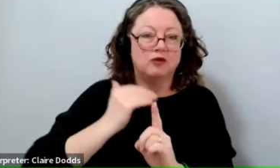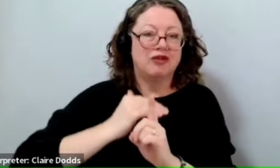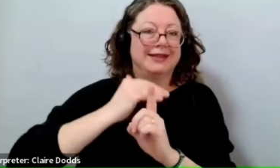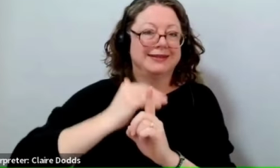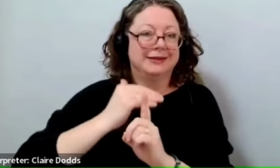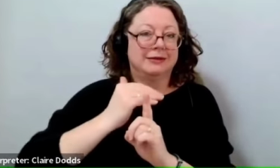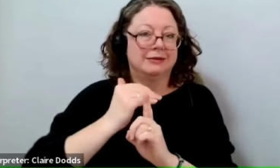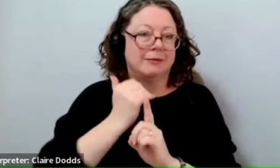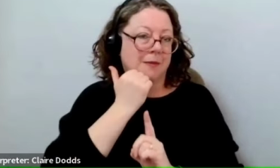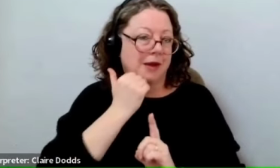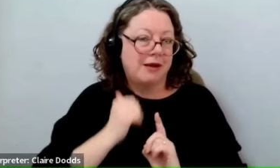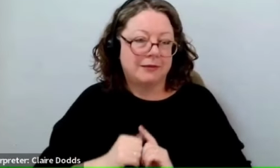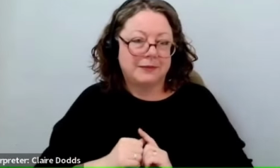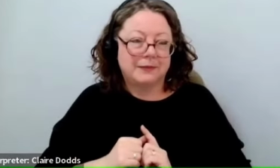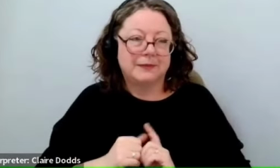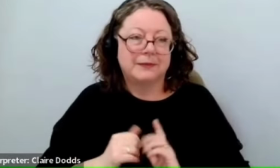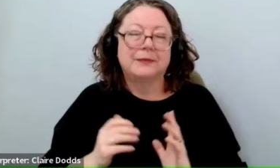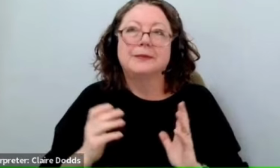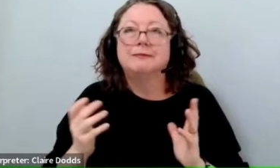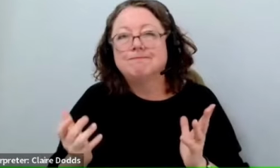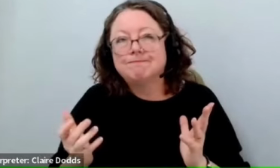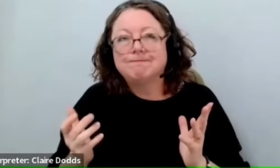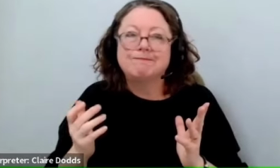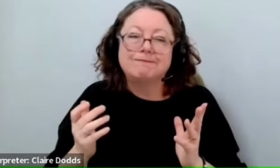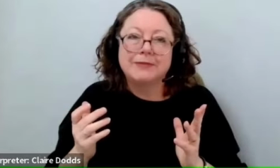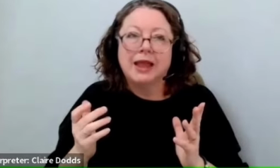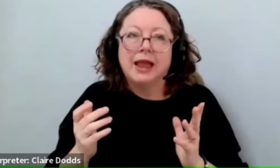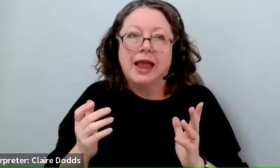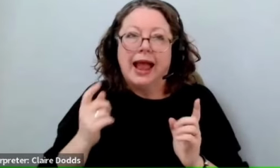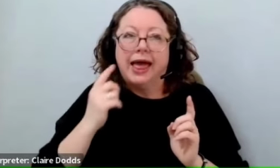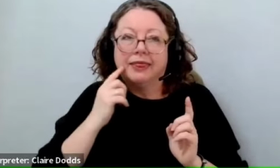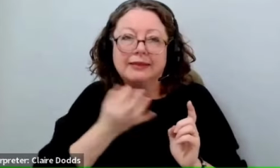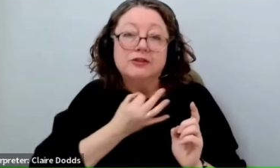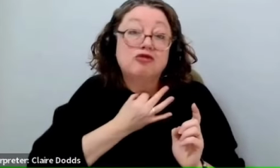3 or 4 or whatever it is, can